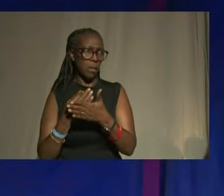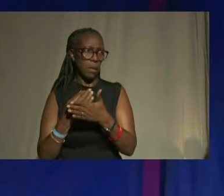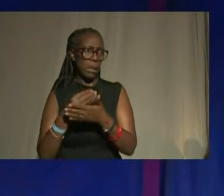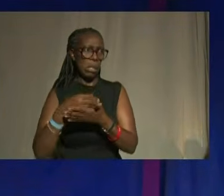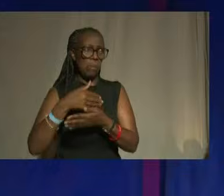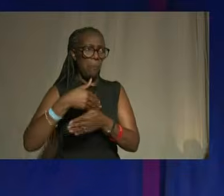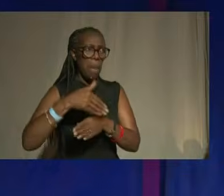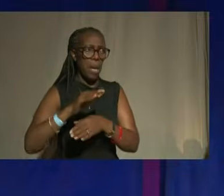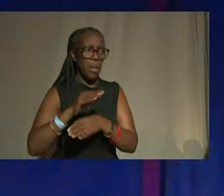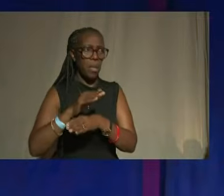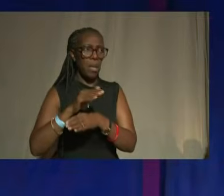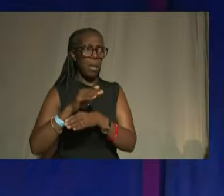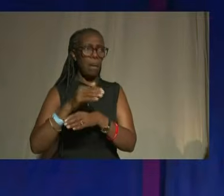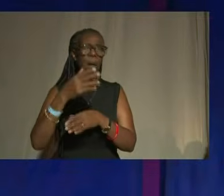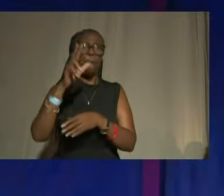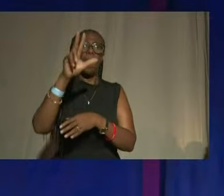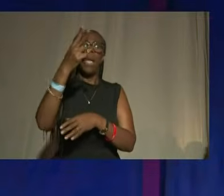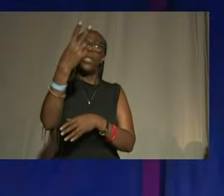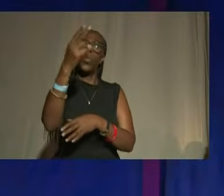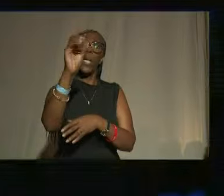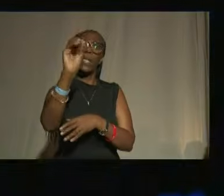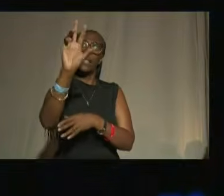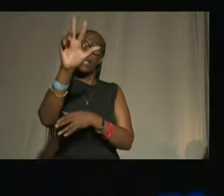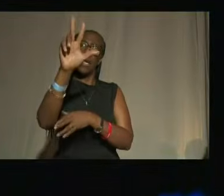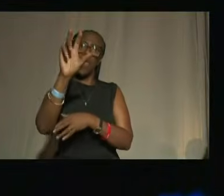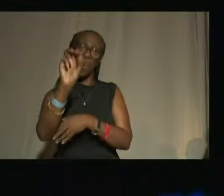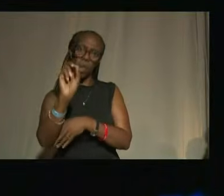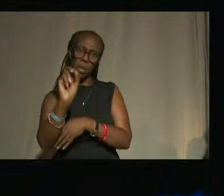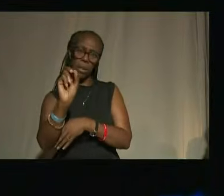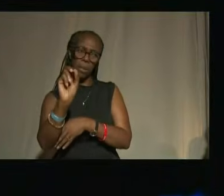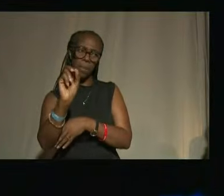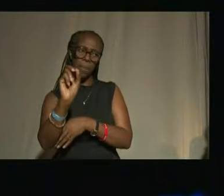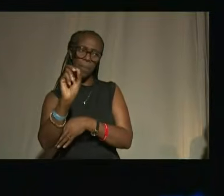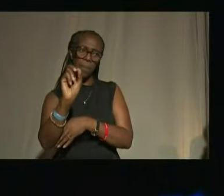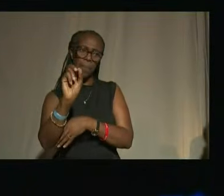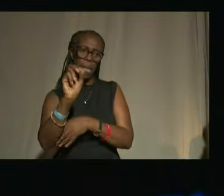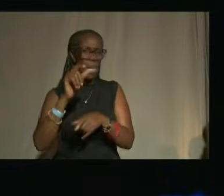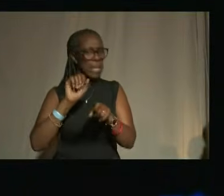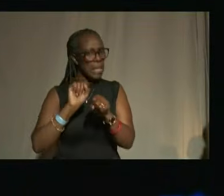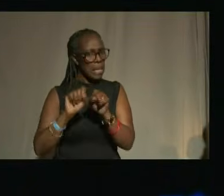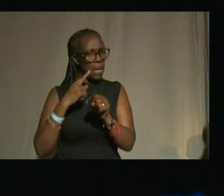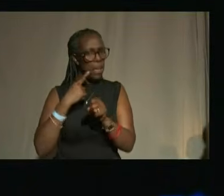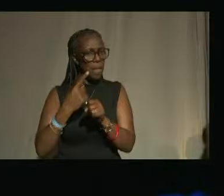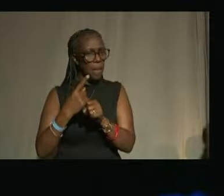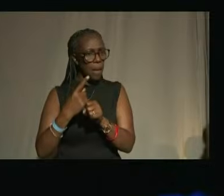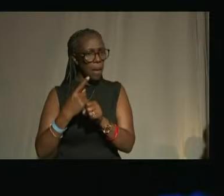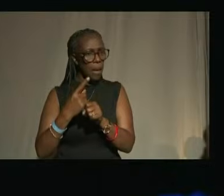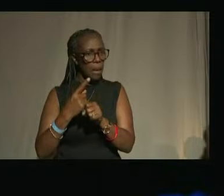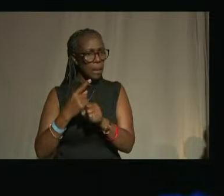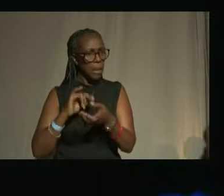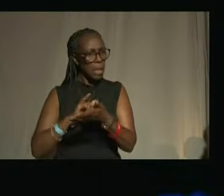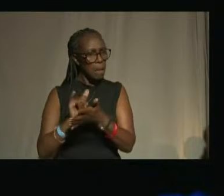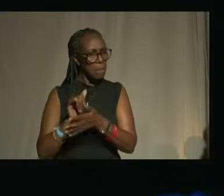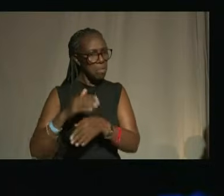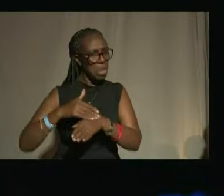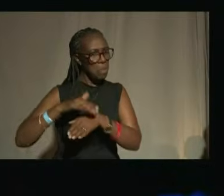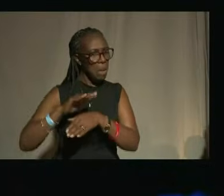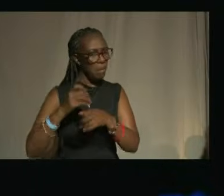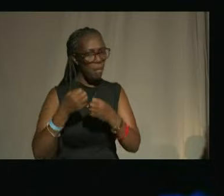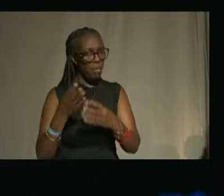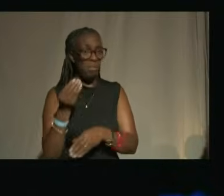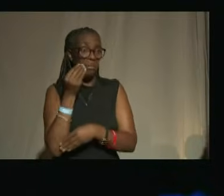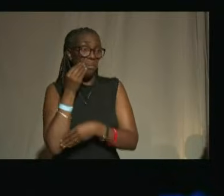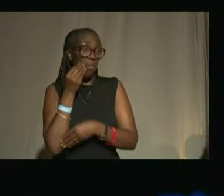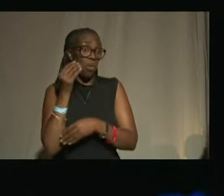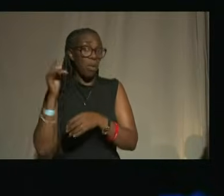$1 billion a year on imported food, and according to the FAO, Jamaica's food imports account for approximately 21% of its total